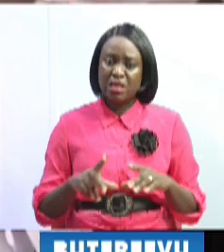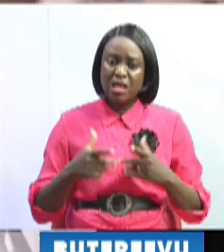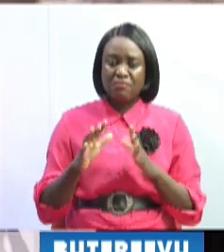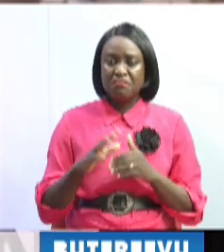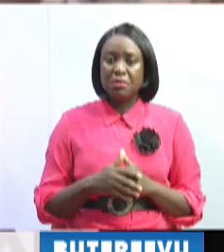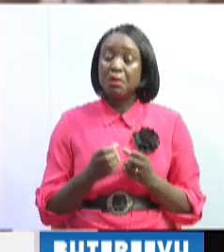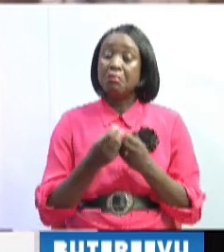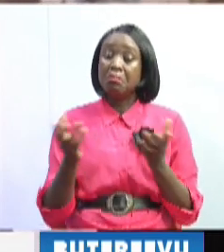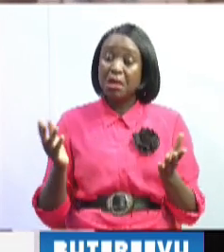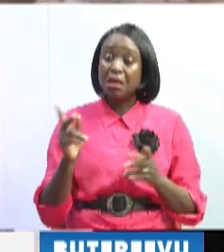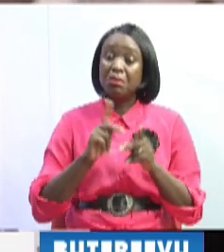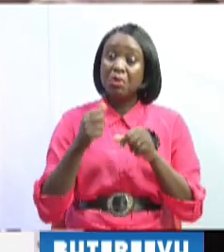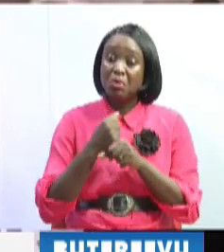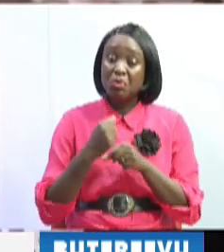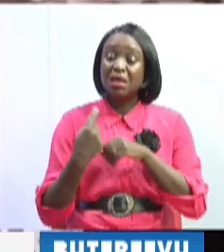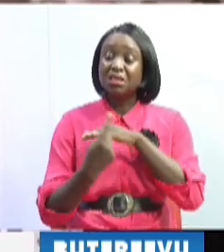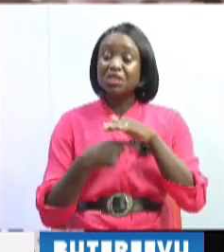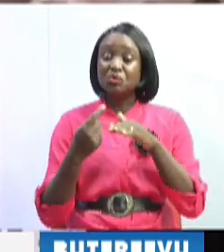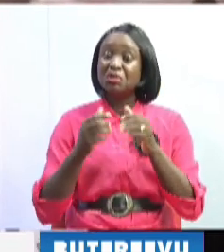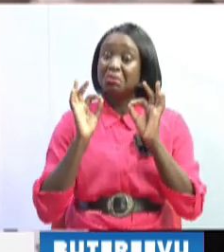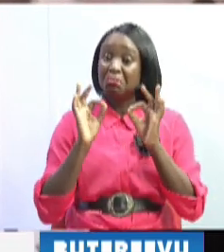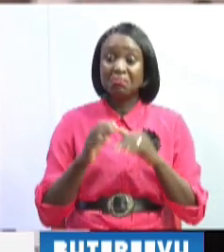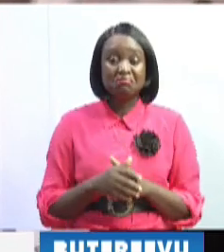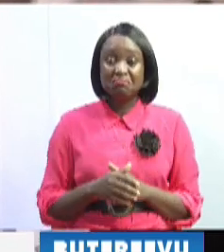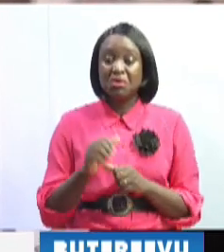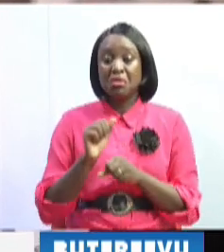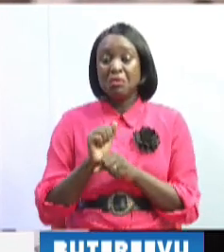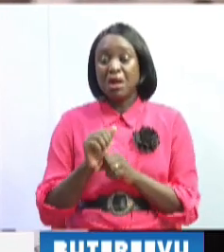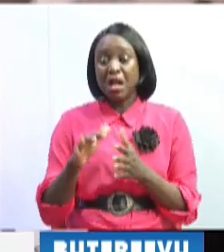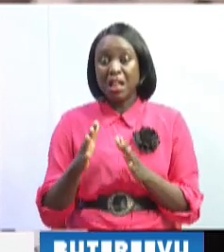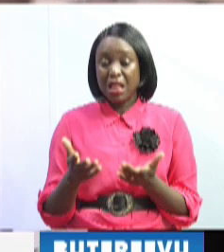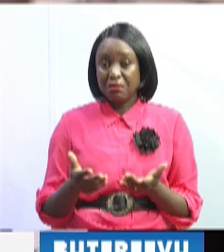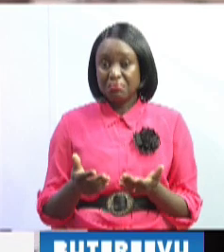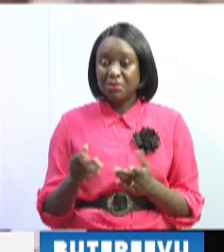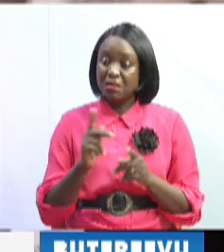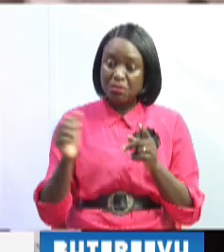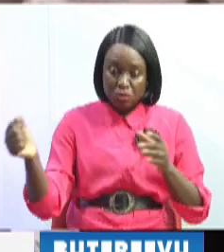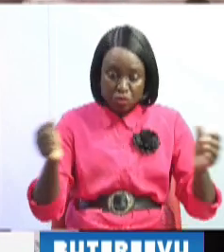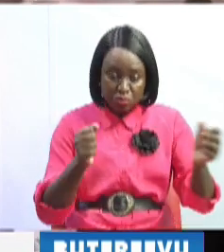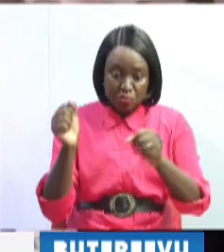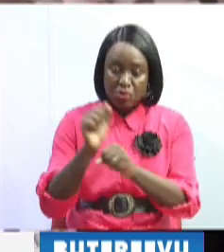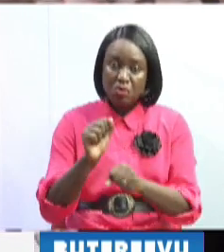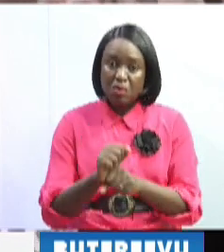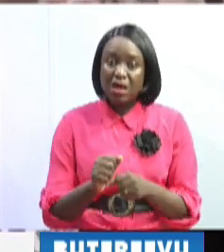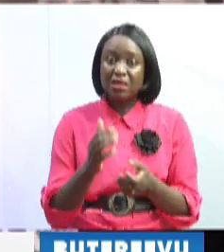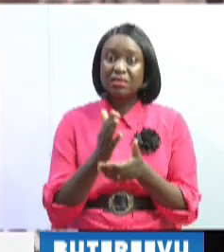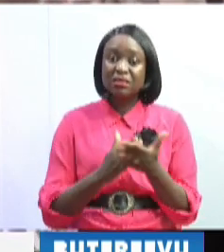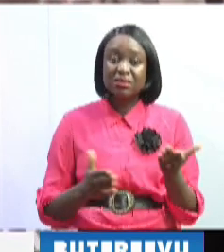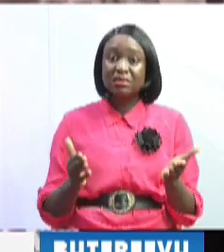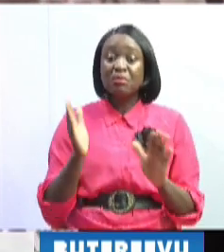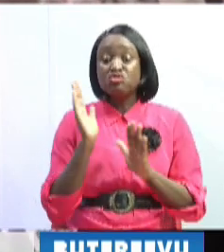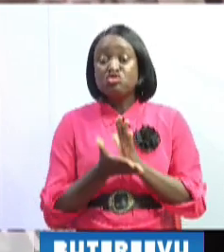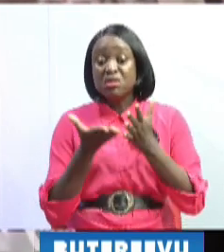abasinga embeera gye bakoleramu si nnungi. Aba abakozesebwa oluusi tebabeera na biwandiiko bya